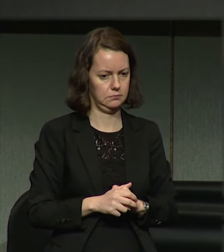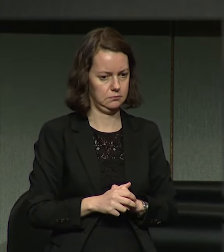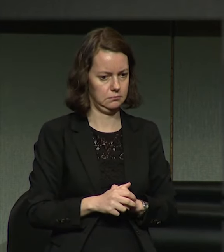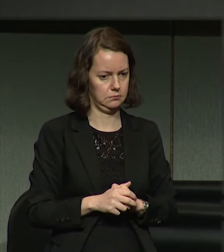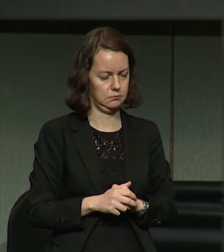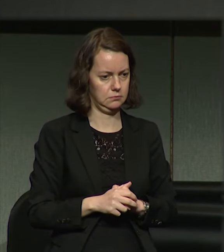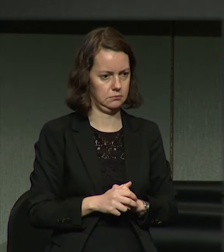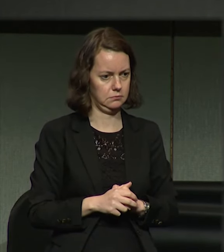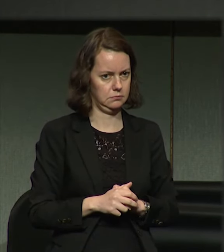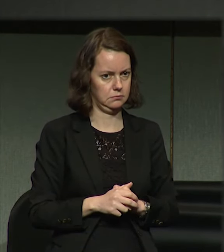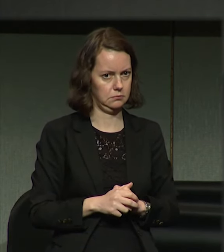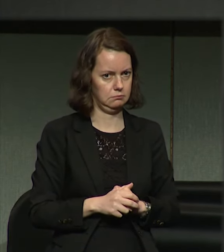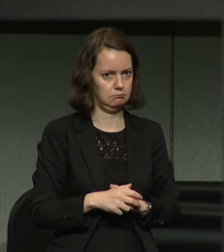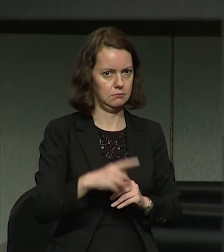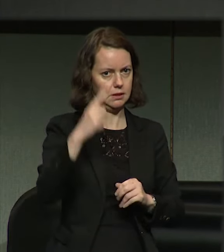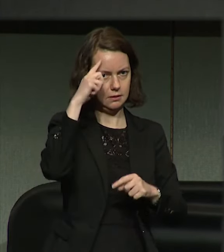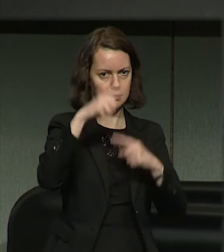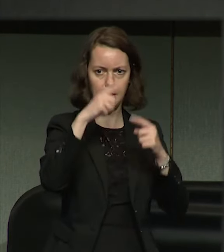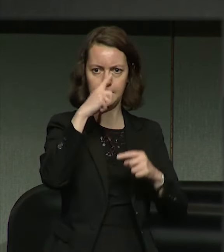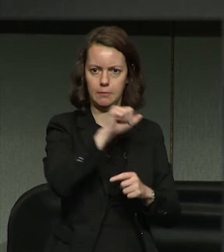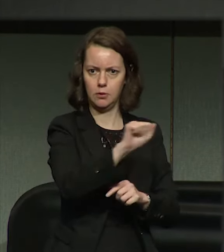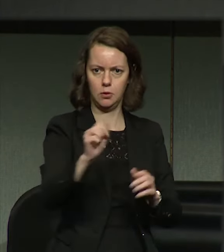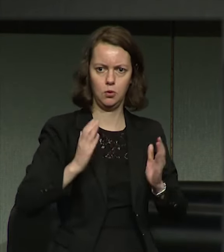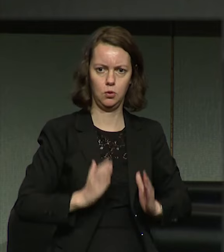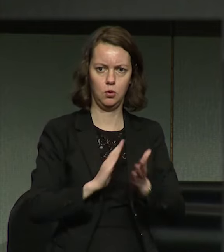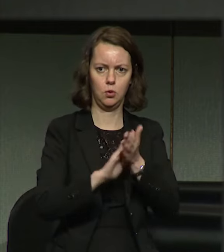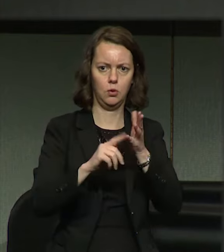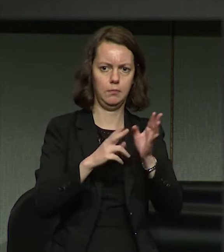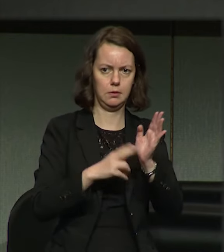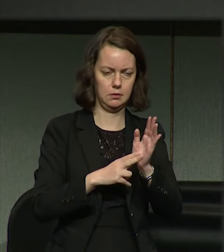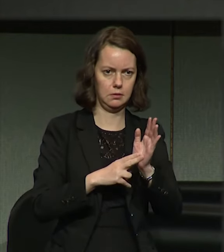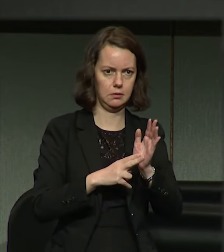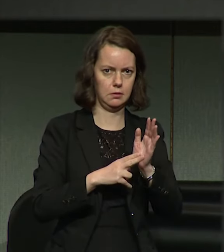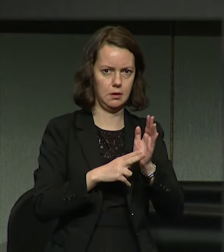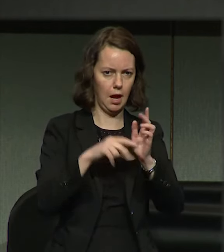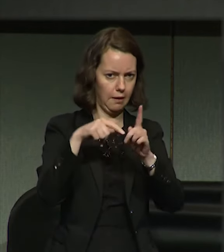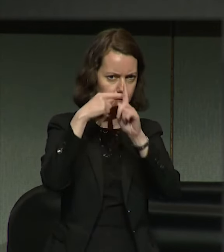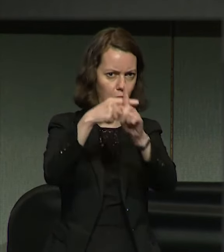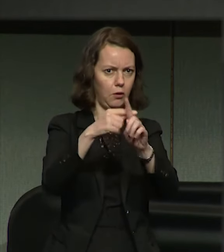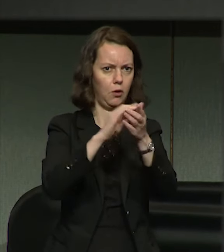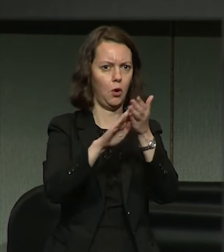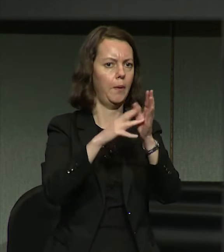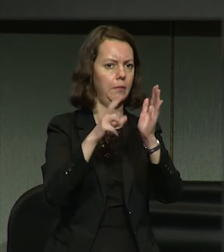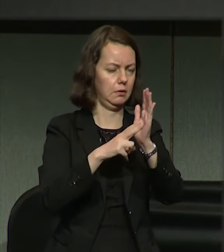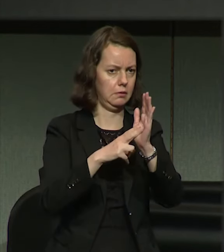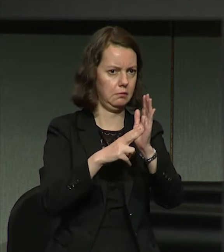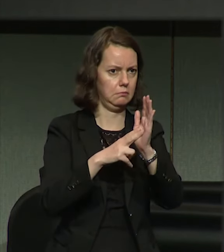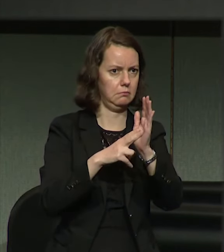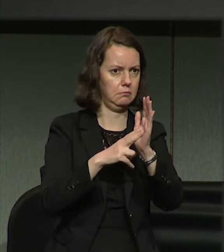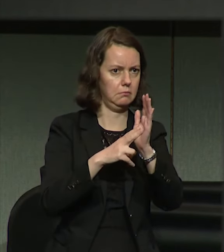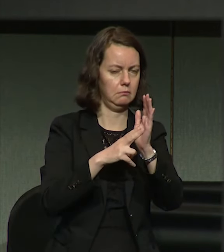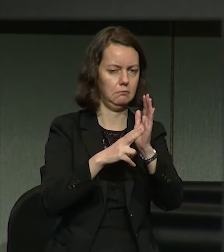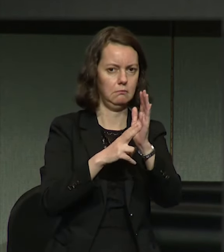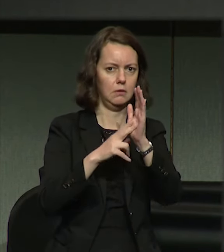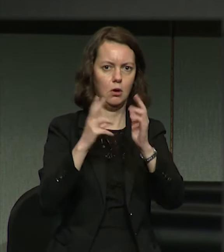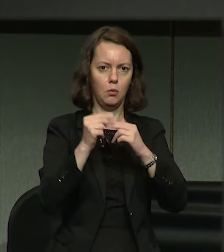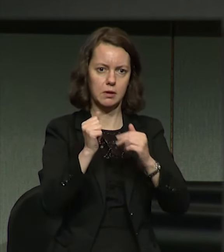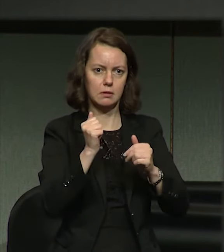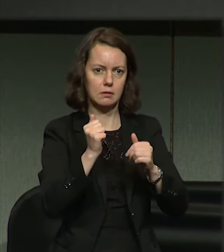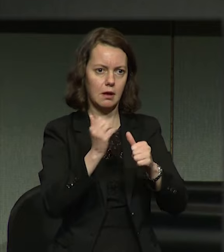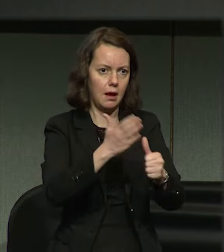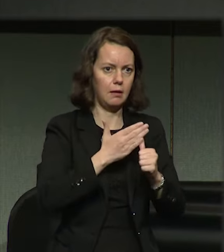Embracing the humanity of Aboriginal Australians and the positive mediation of our sense of being an Aboriginal will enable white